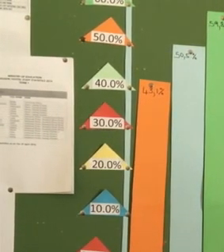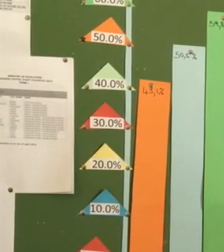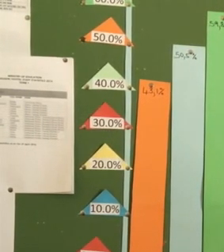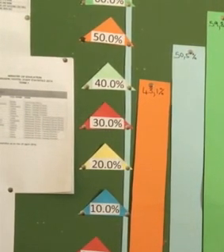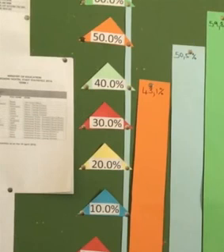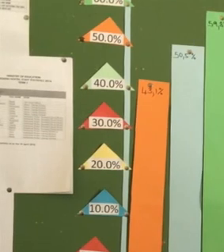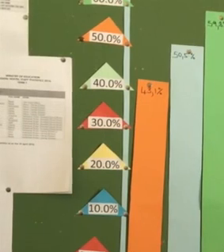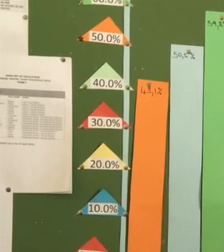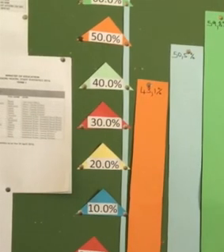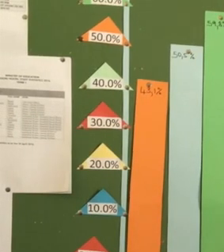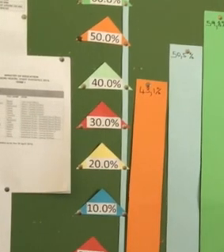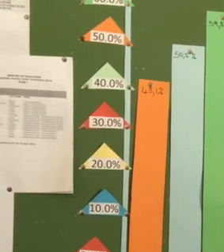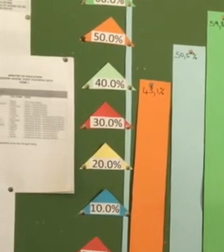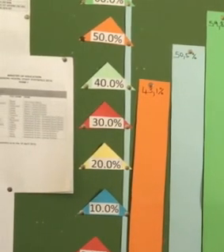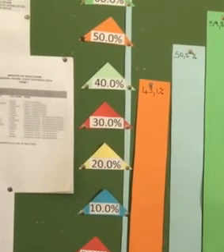as grade